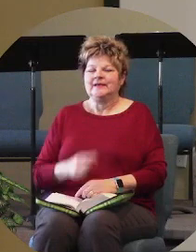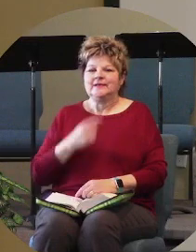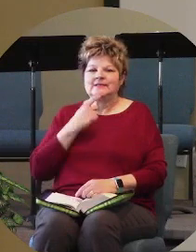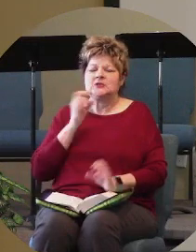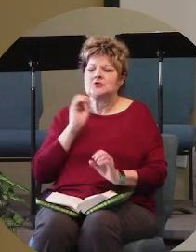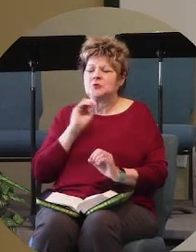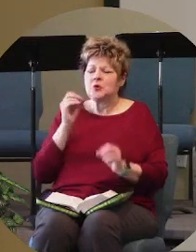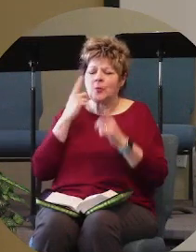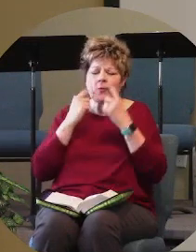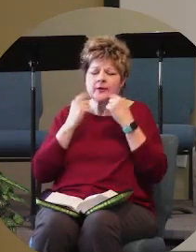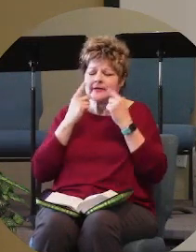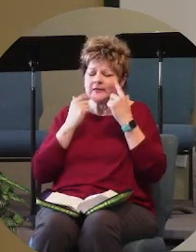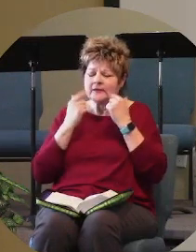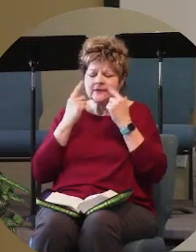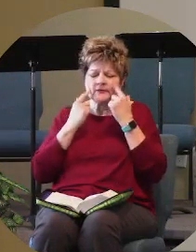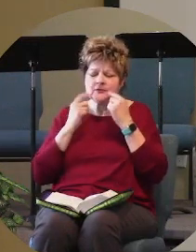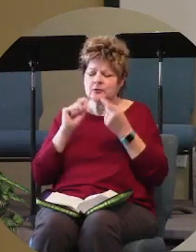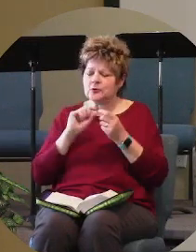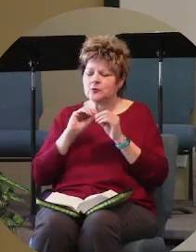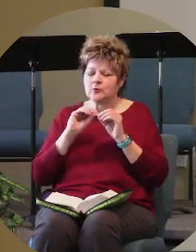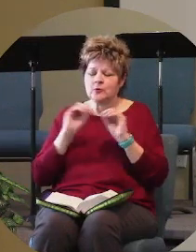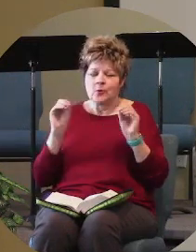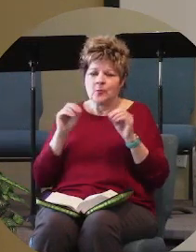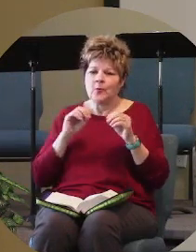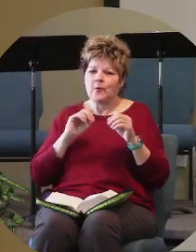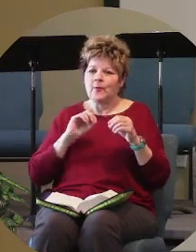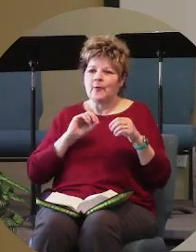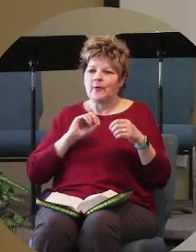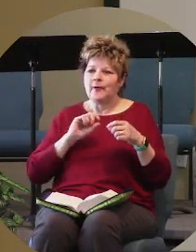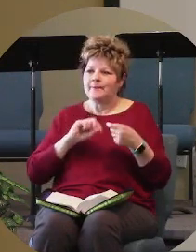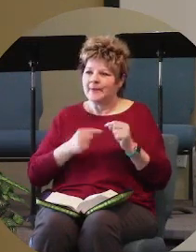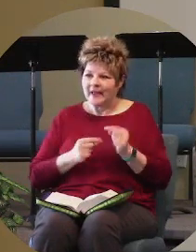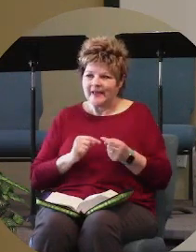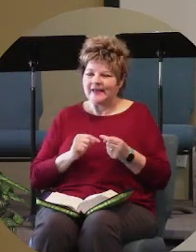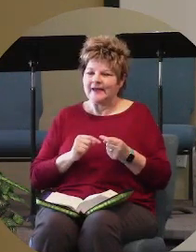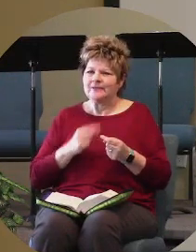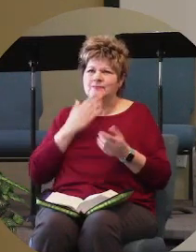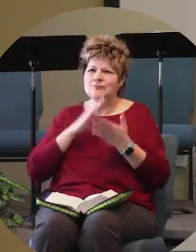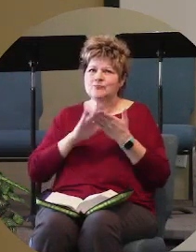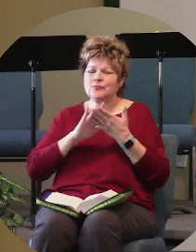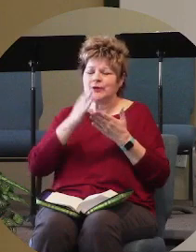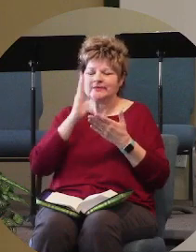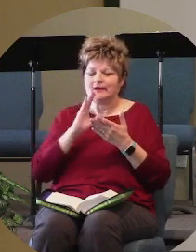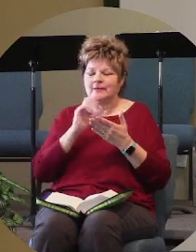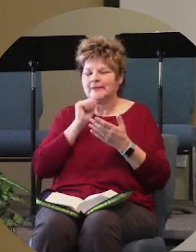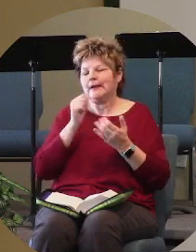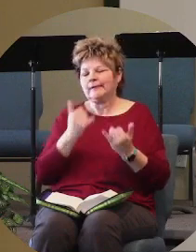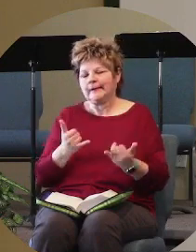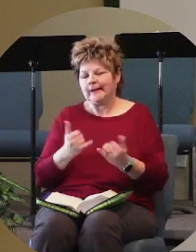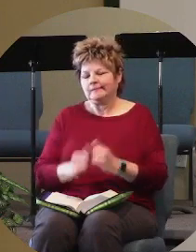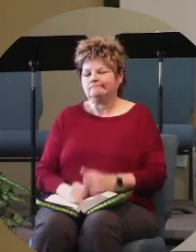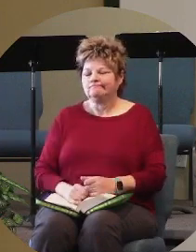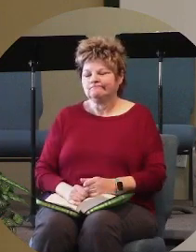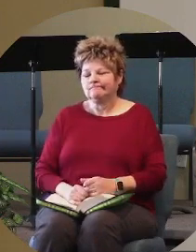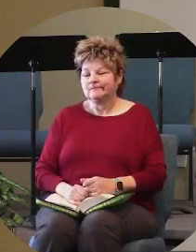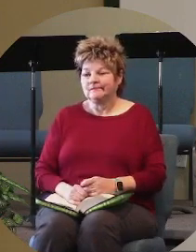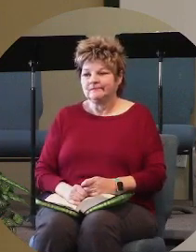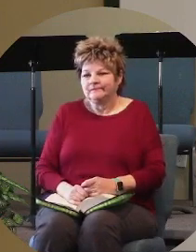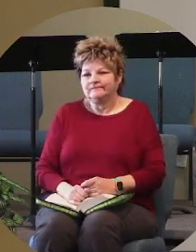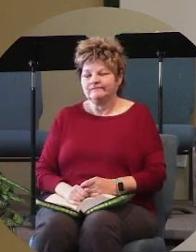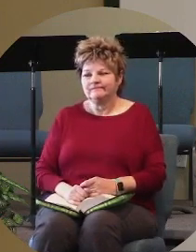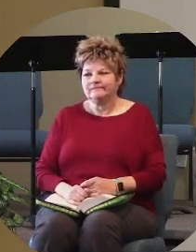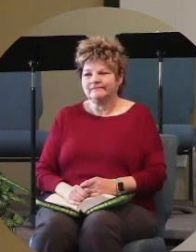more tears, no more crying, no more pain. Praise God. But it's not today. I